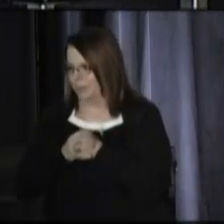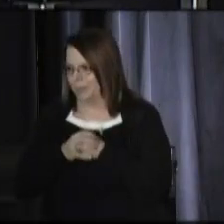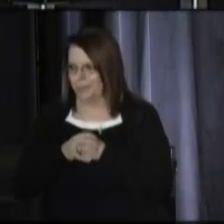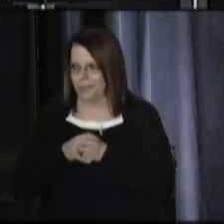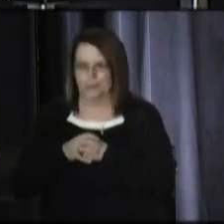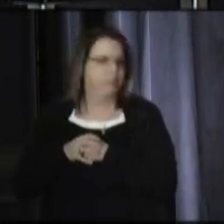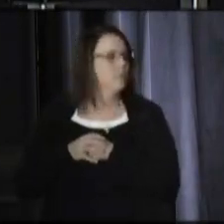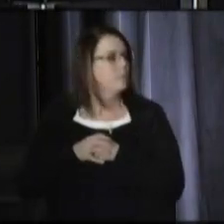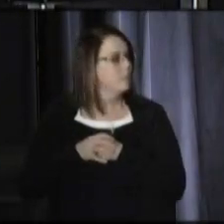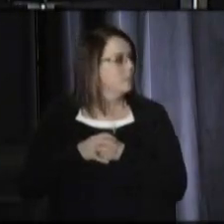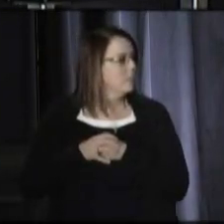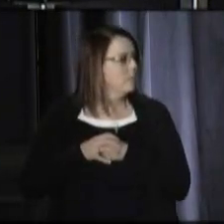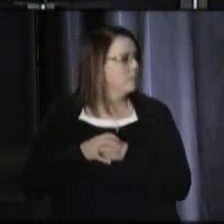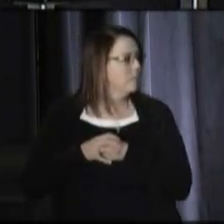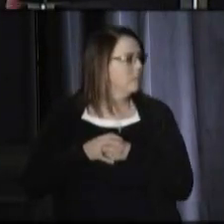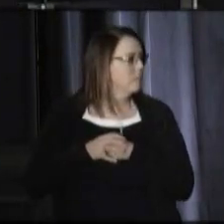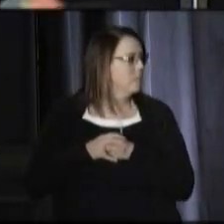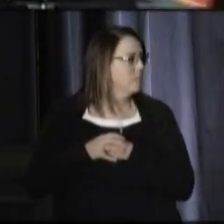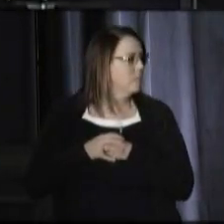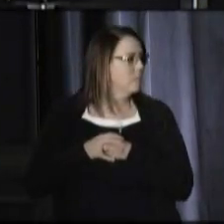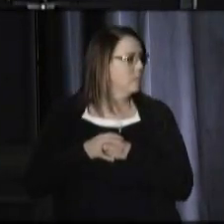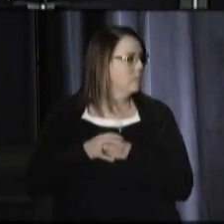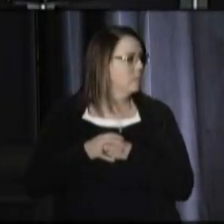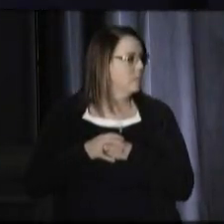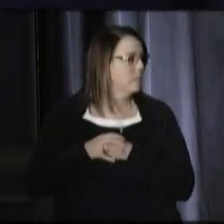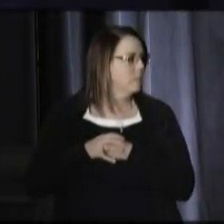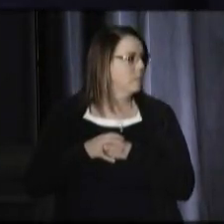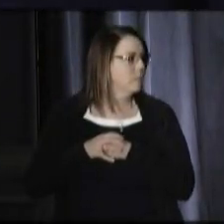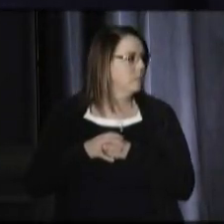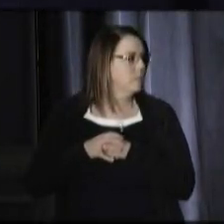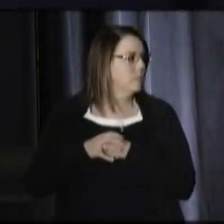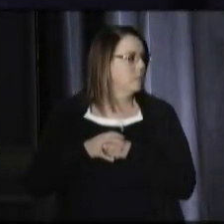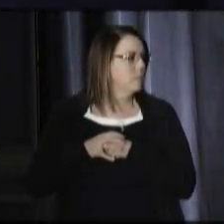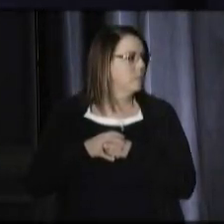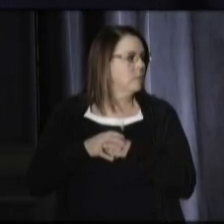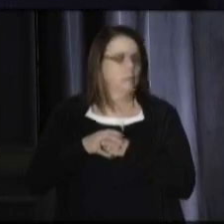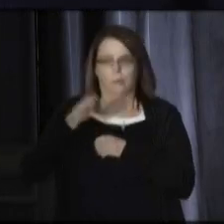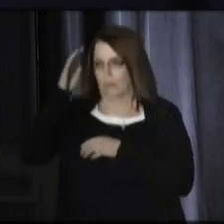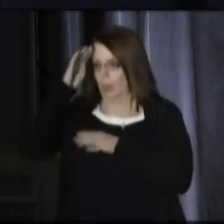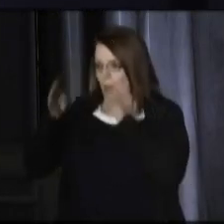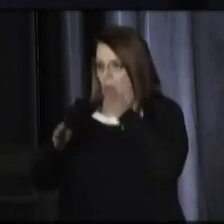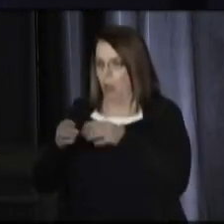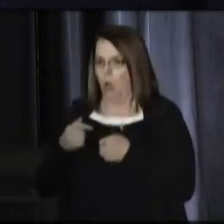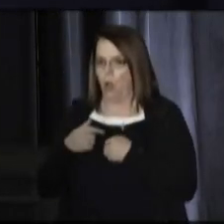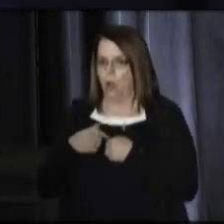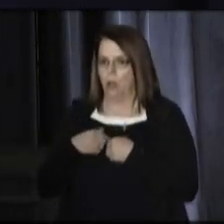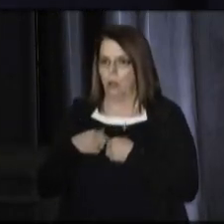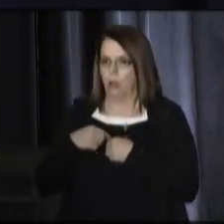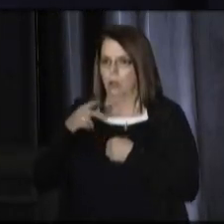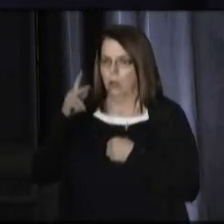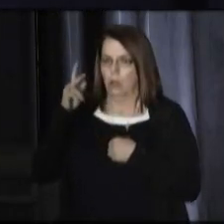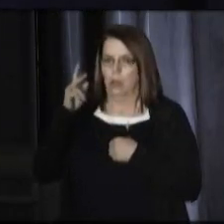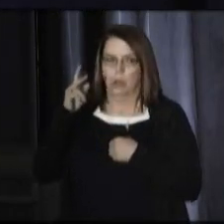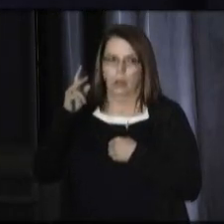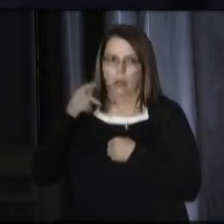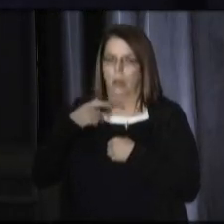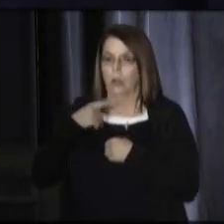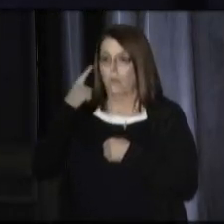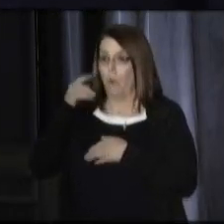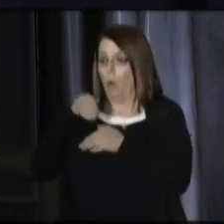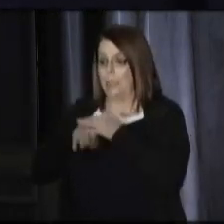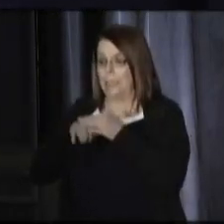Ranieri, Lannan Residency, and Atlantic Center for the Arts. I want to welcome these three writers. They're going to be reading for you, and